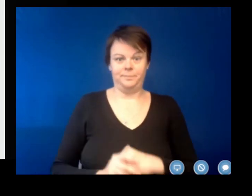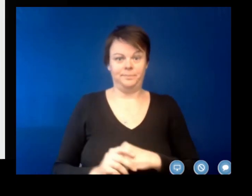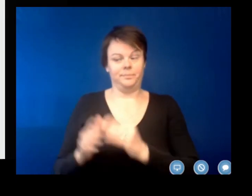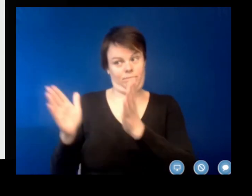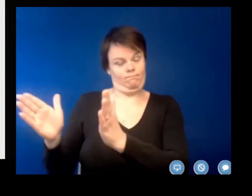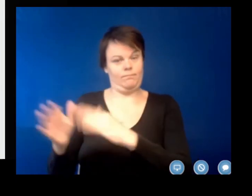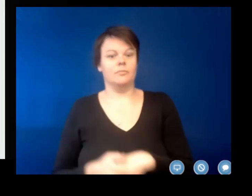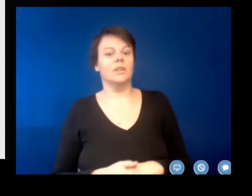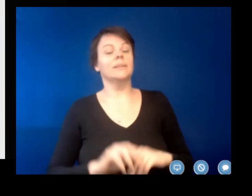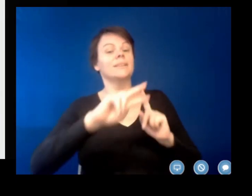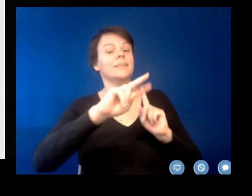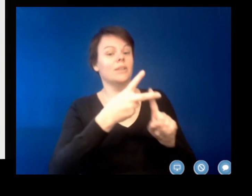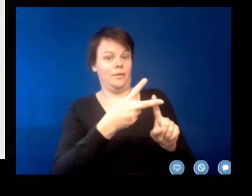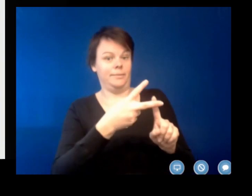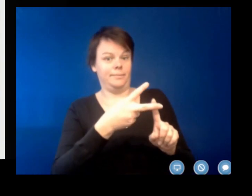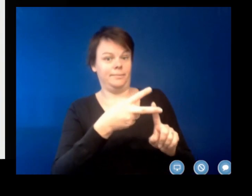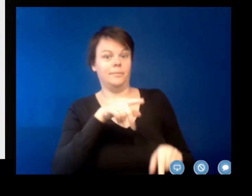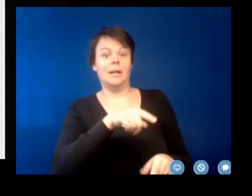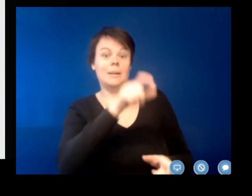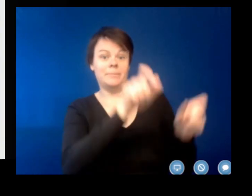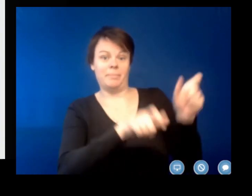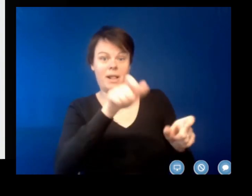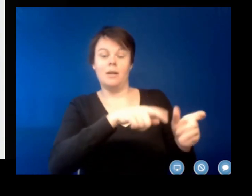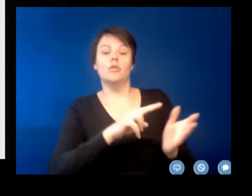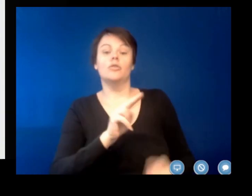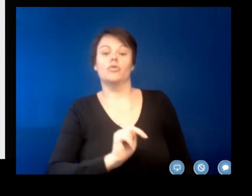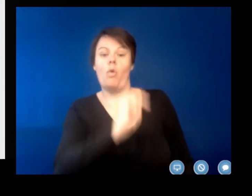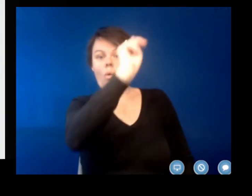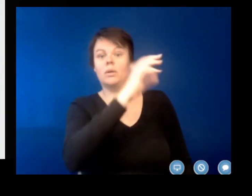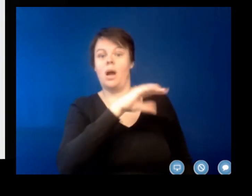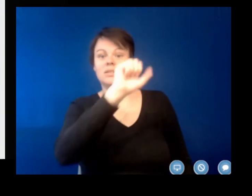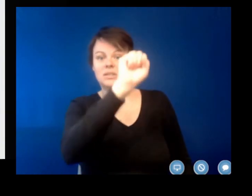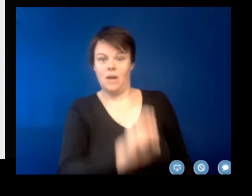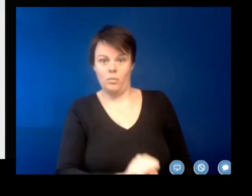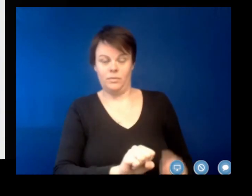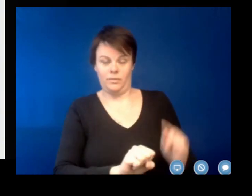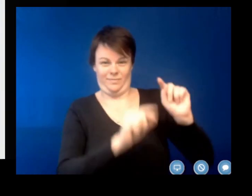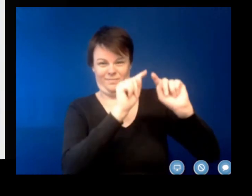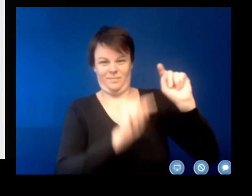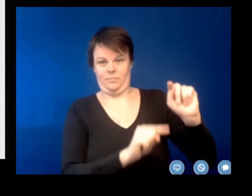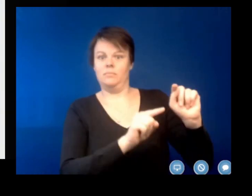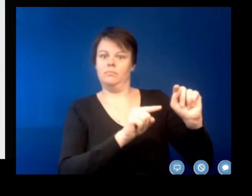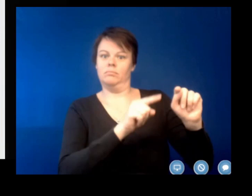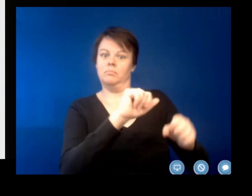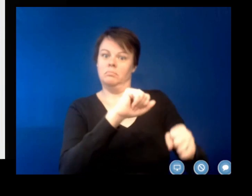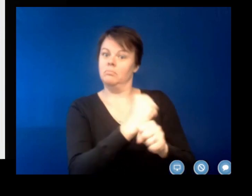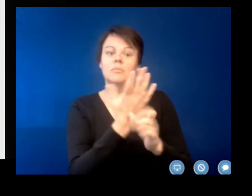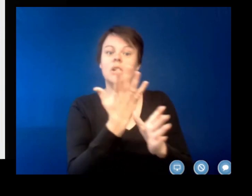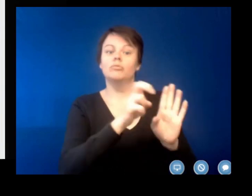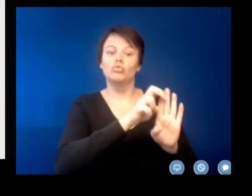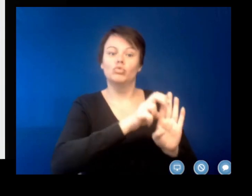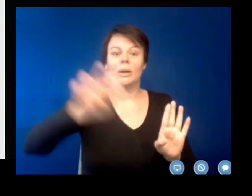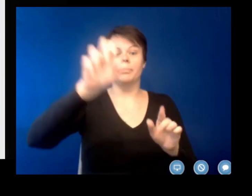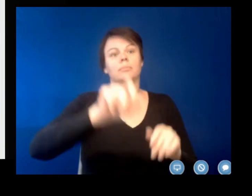reflected? I want to present you 3 studies. The first study is the study where students had been supporting